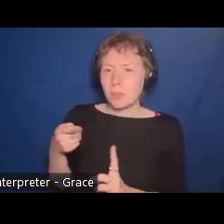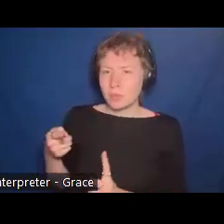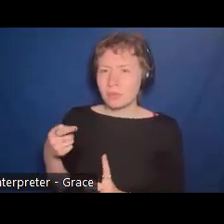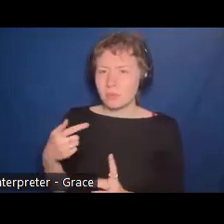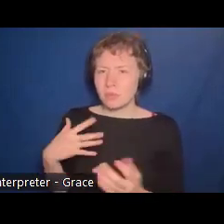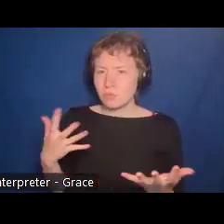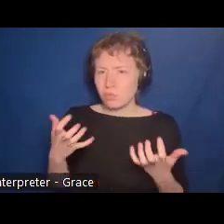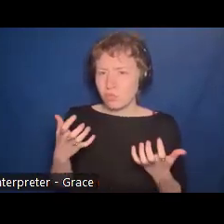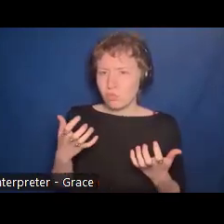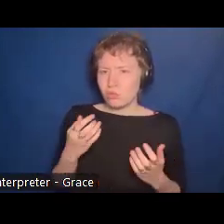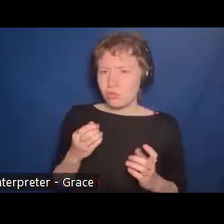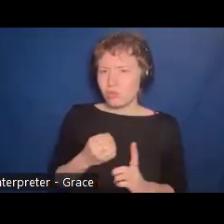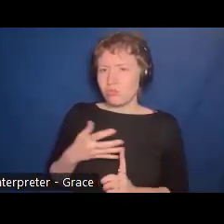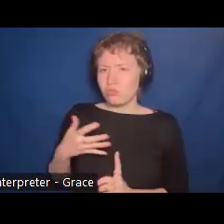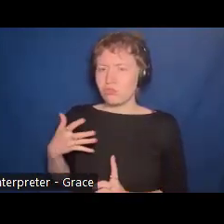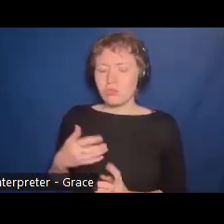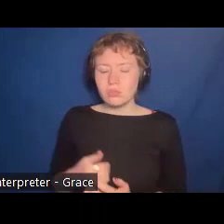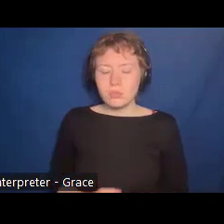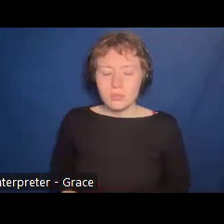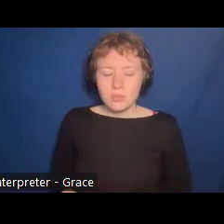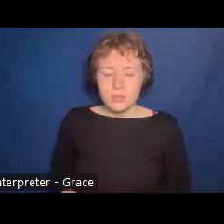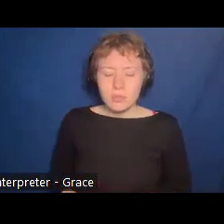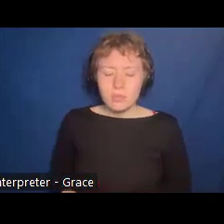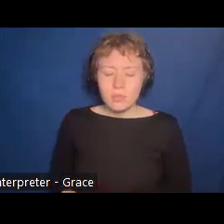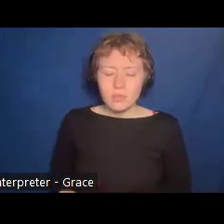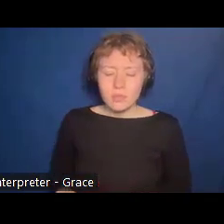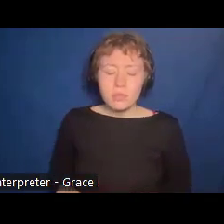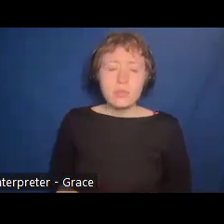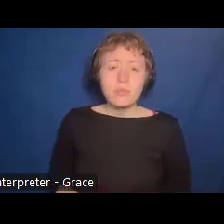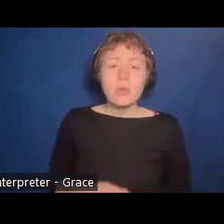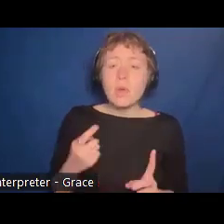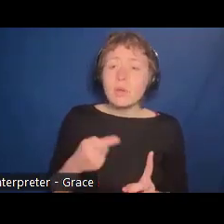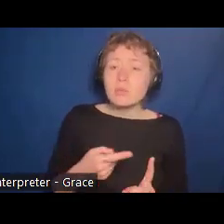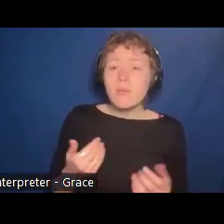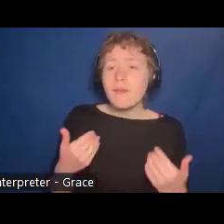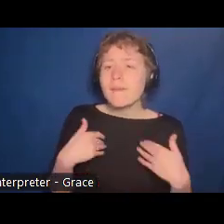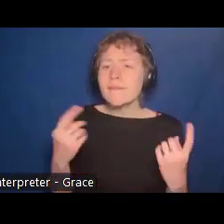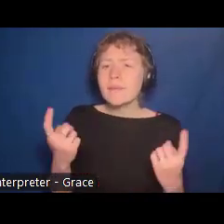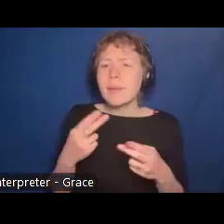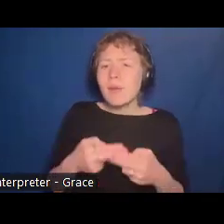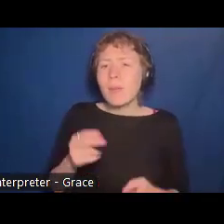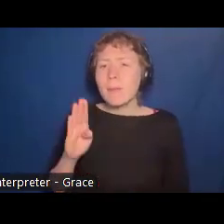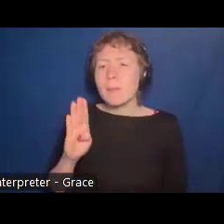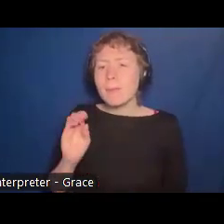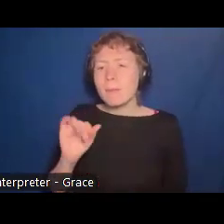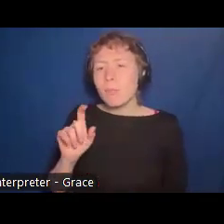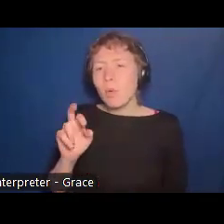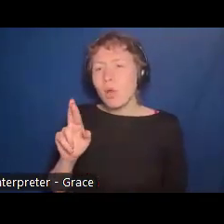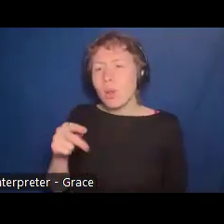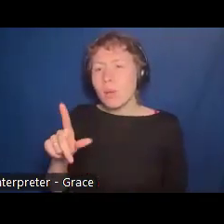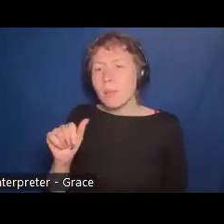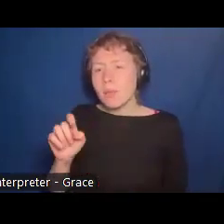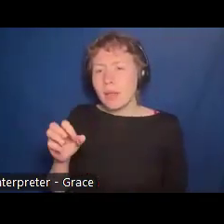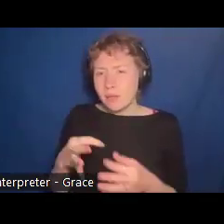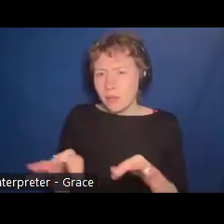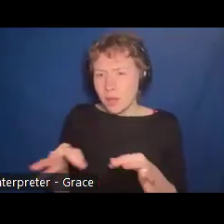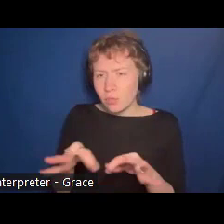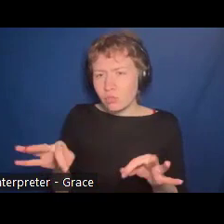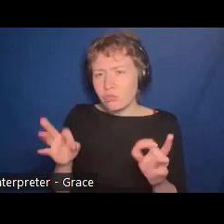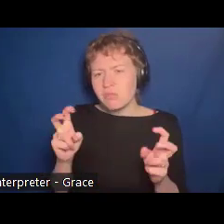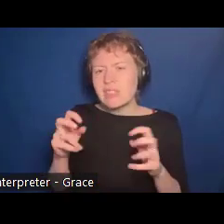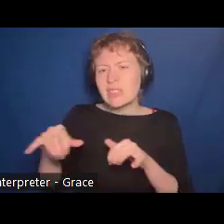make. One is that we have something that we call boilerplate language. I might want to call it standard language. This is language that